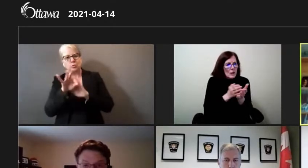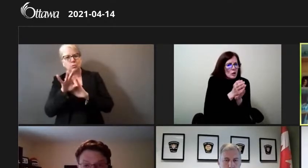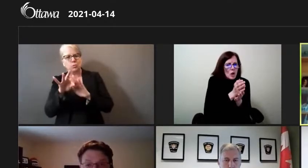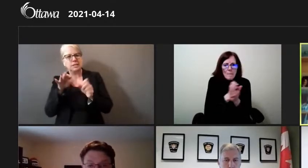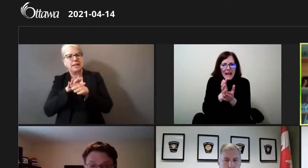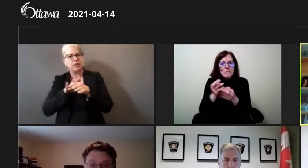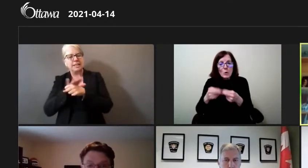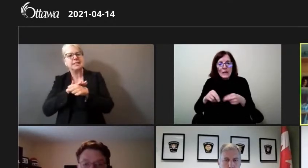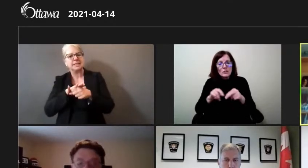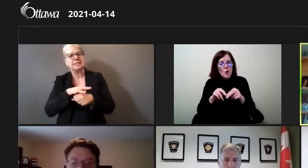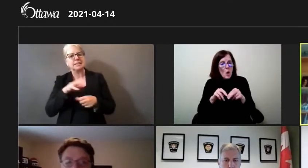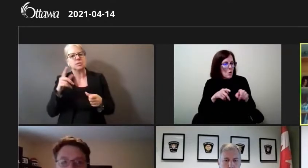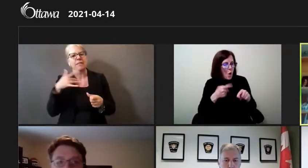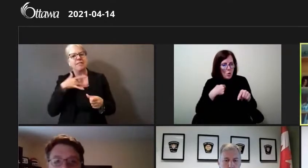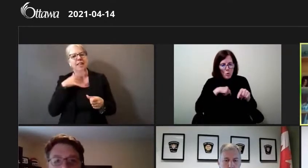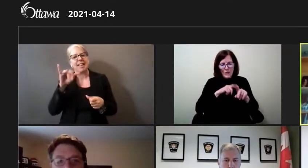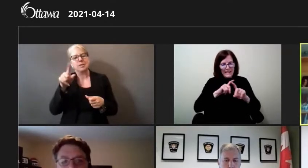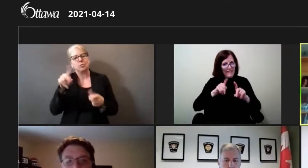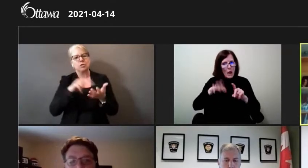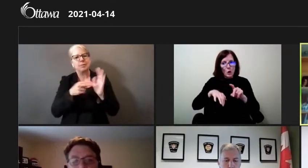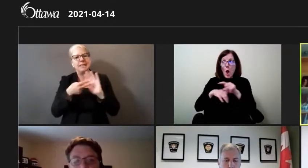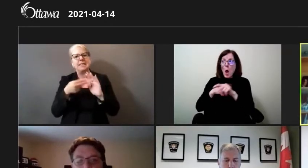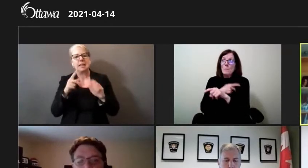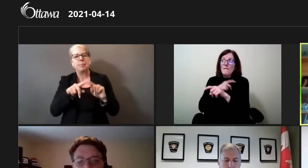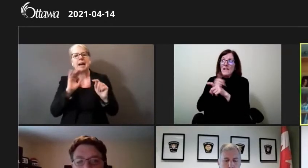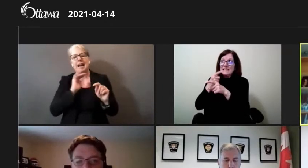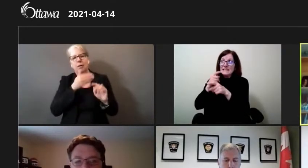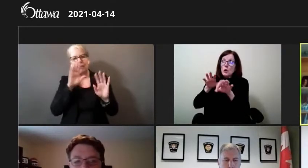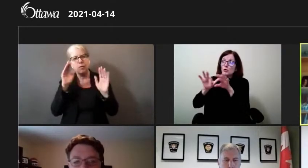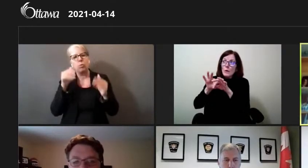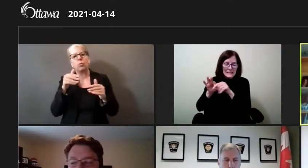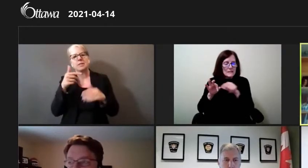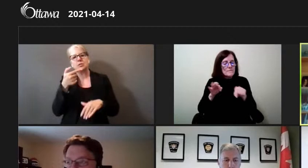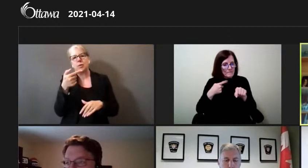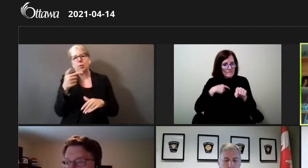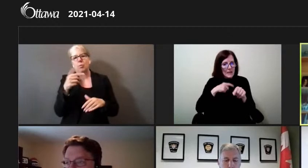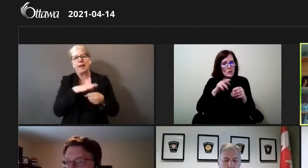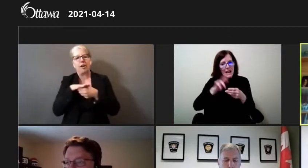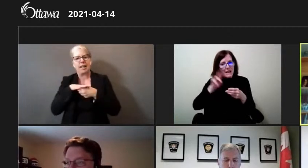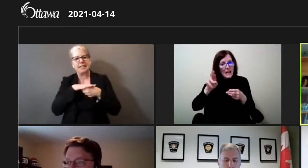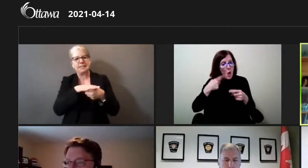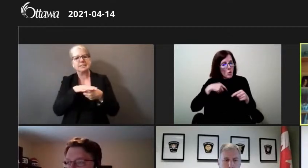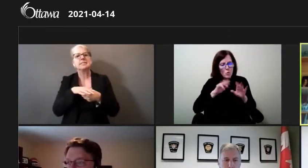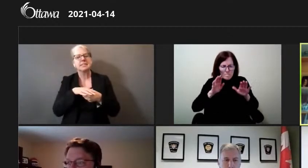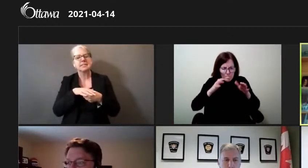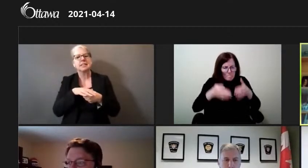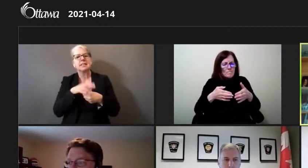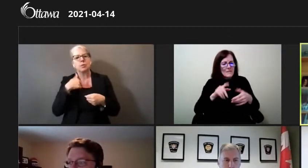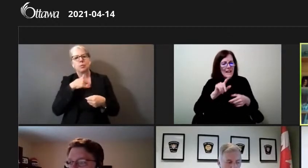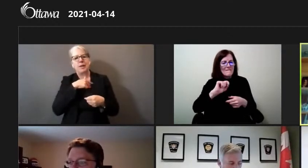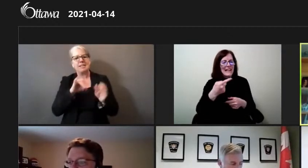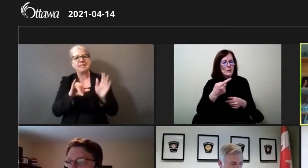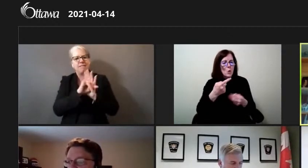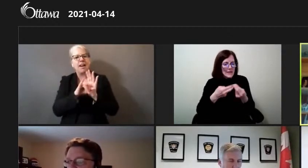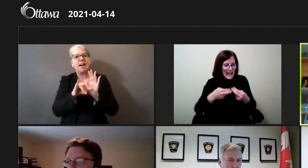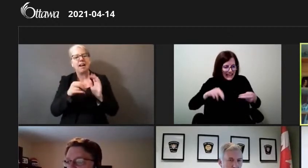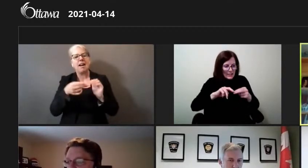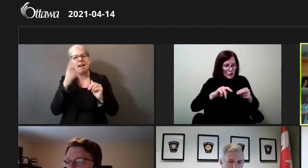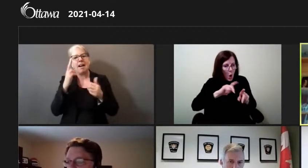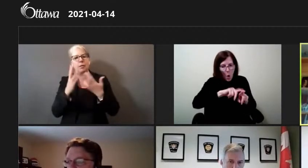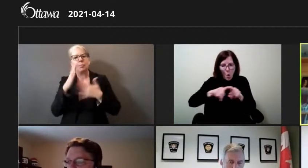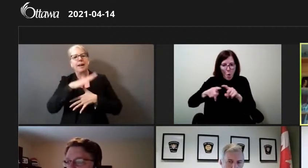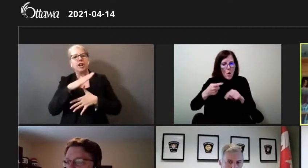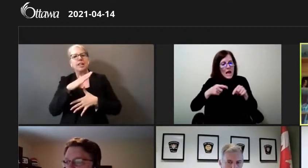that's what you're referring to. But our focus is on the 21 areas that we have identified, or OPH has